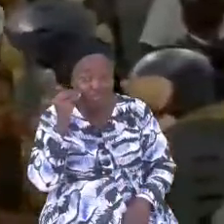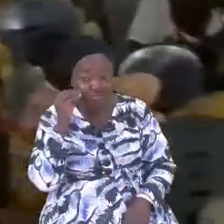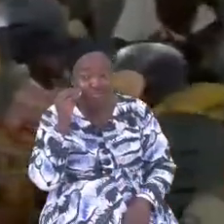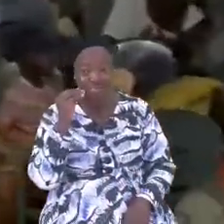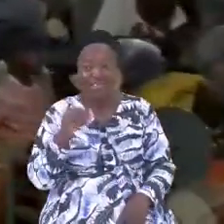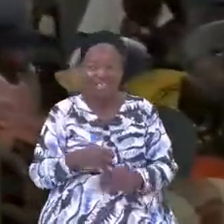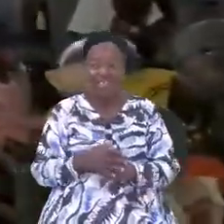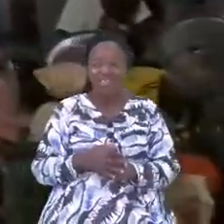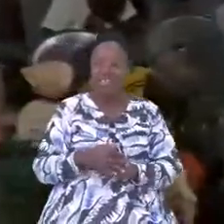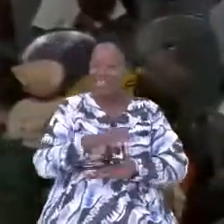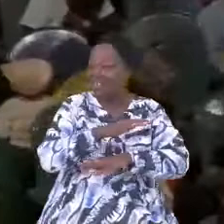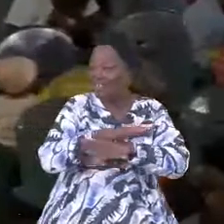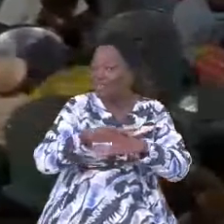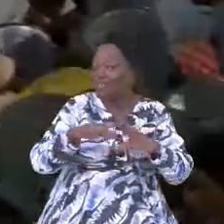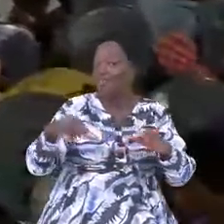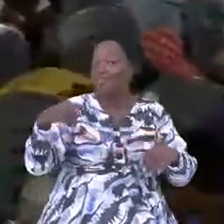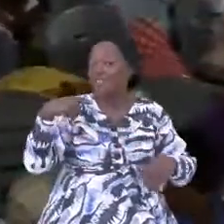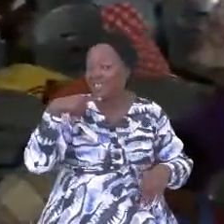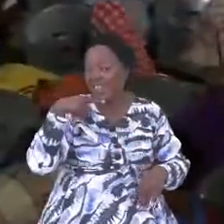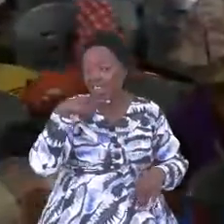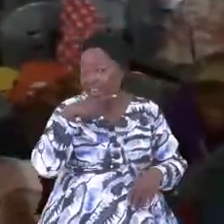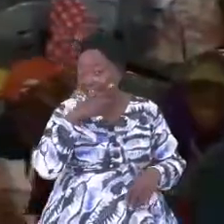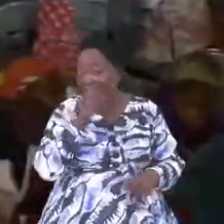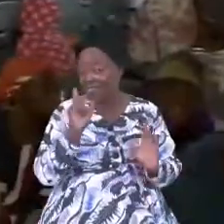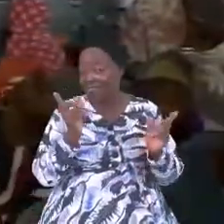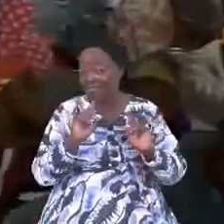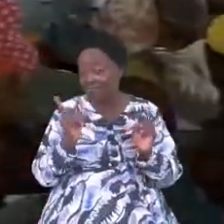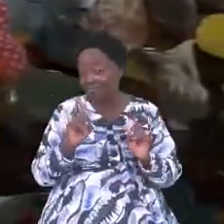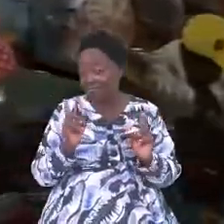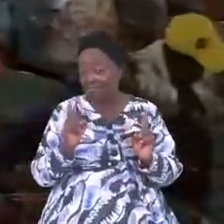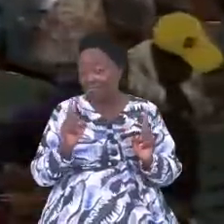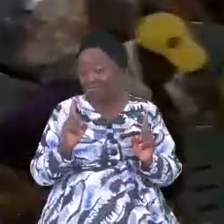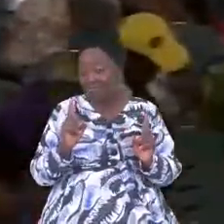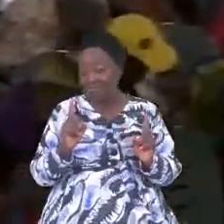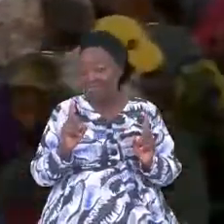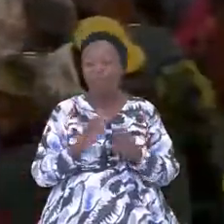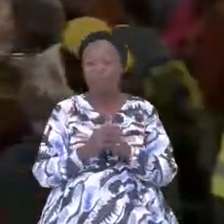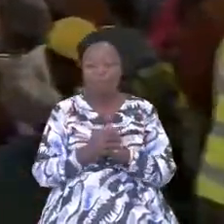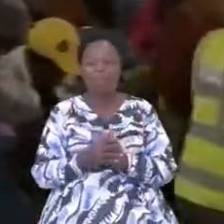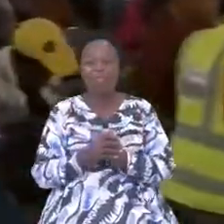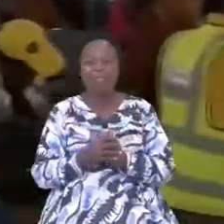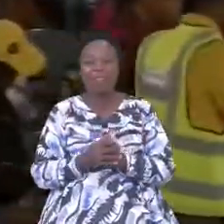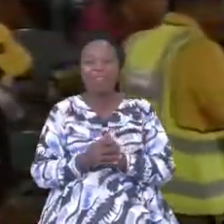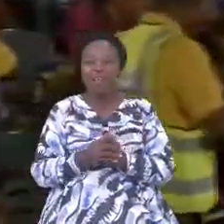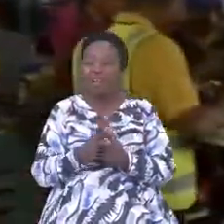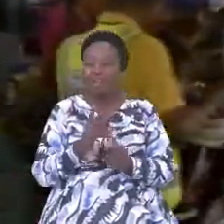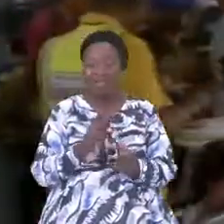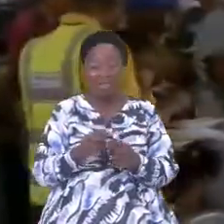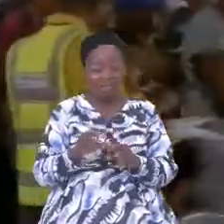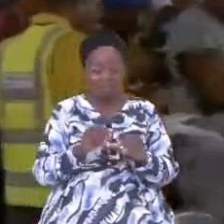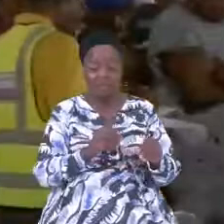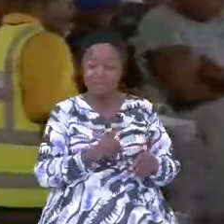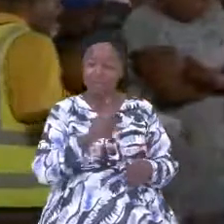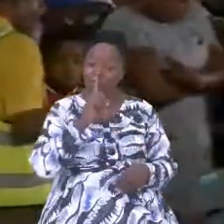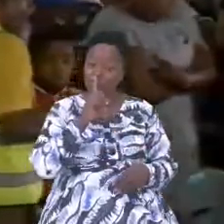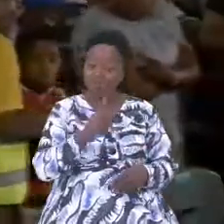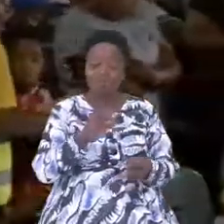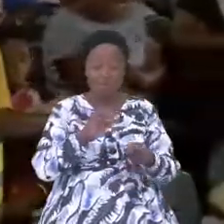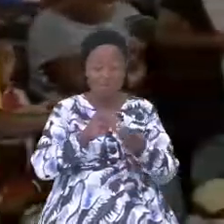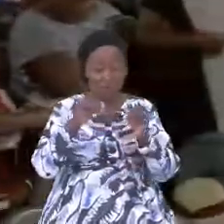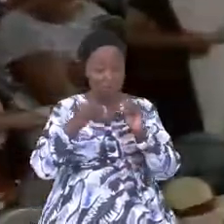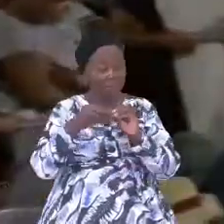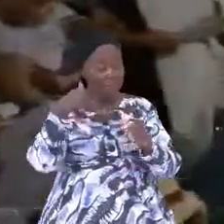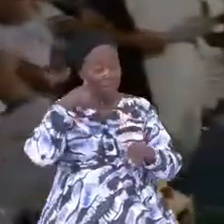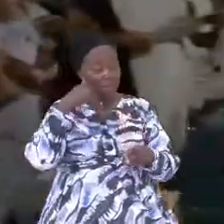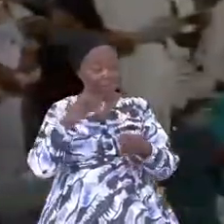Put your real phone number. Your contact address. Because Christ will be visiting